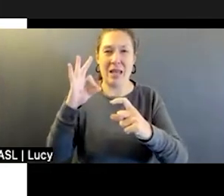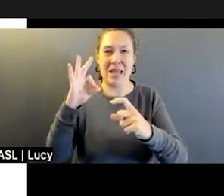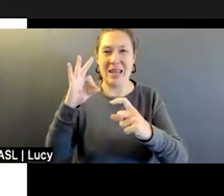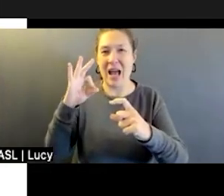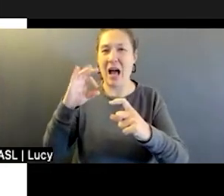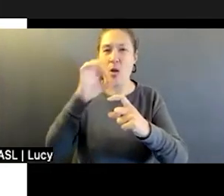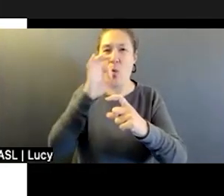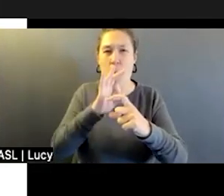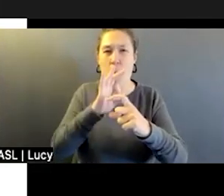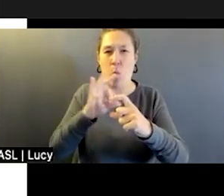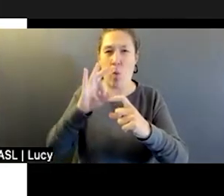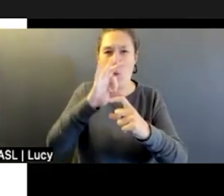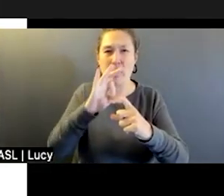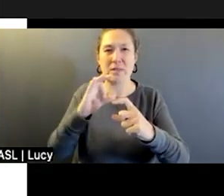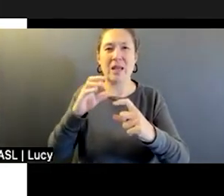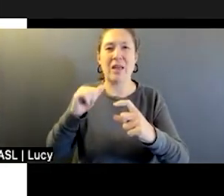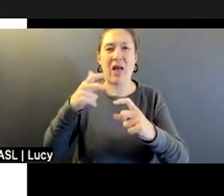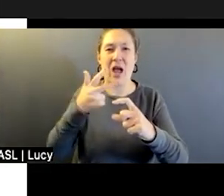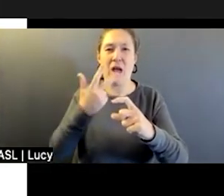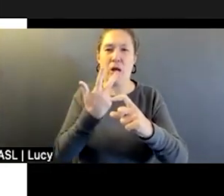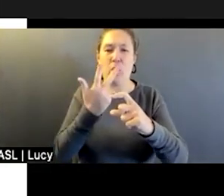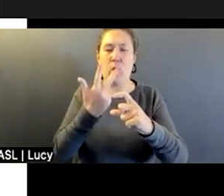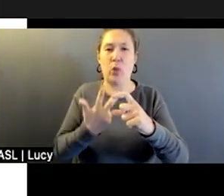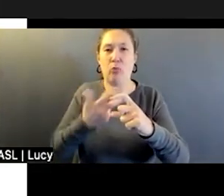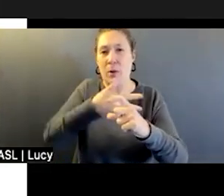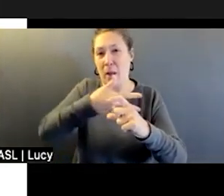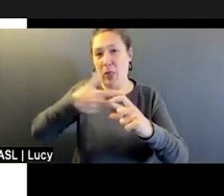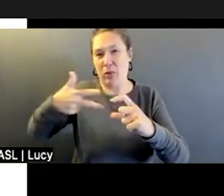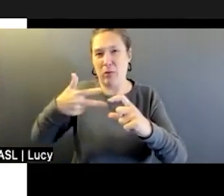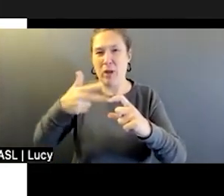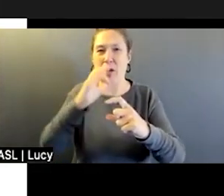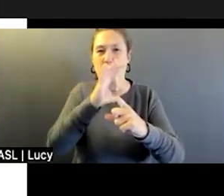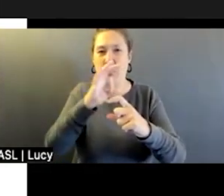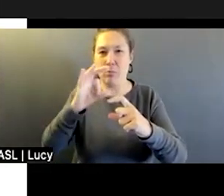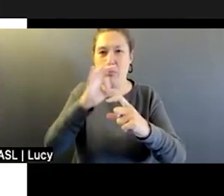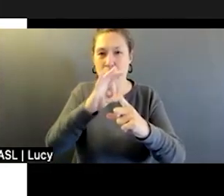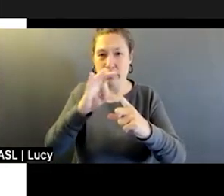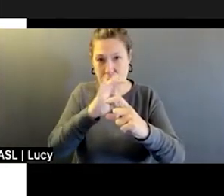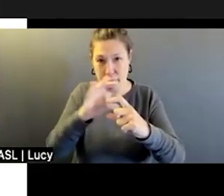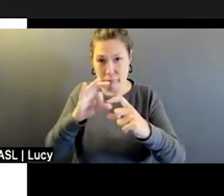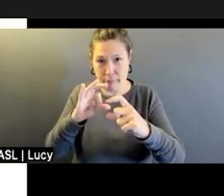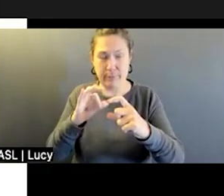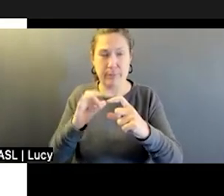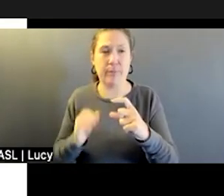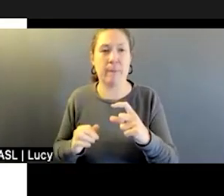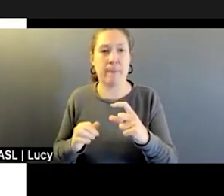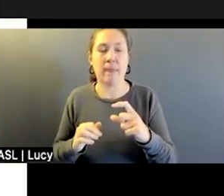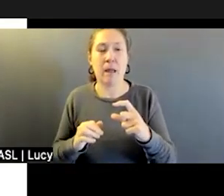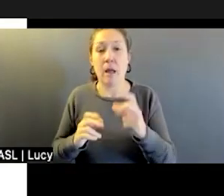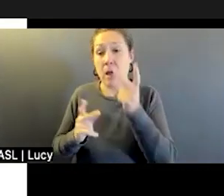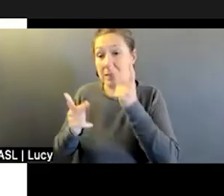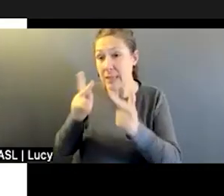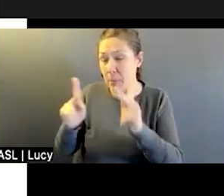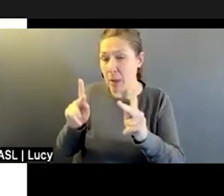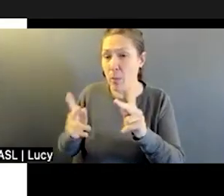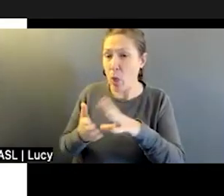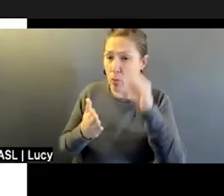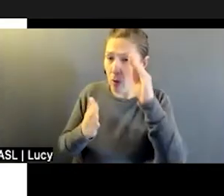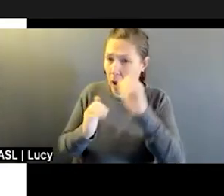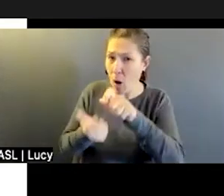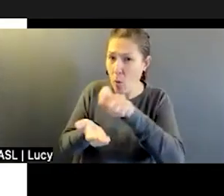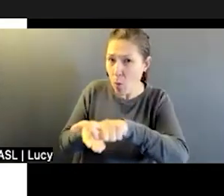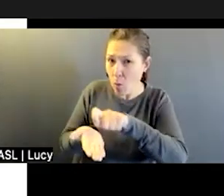just like the tic-tac-toe field. Now, when sighted people learn to write and to do